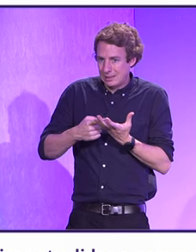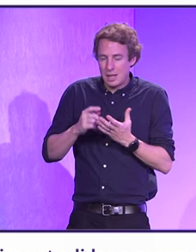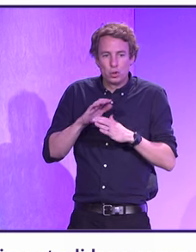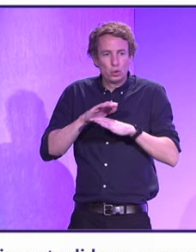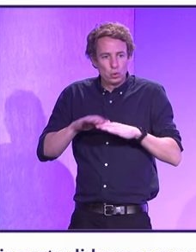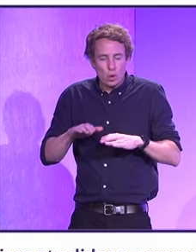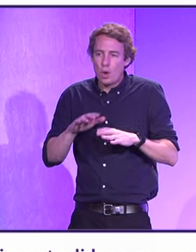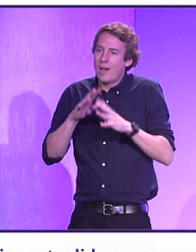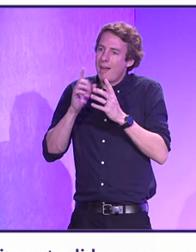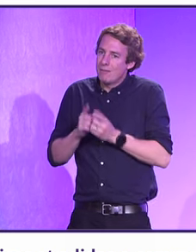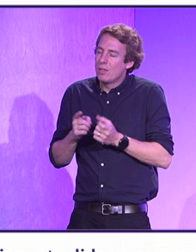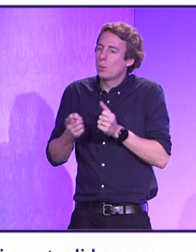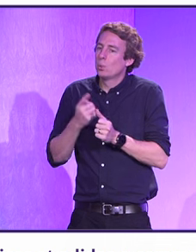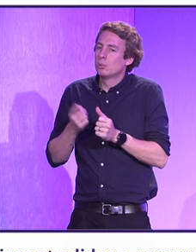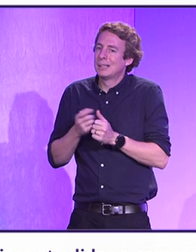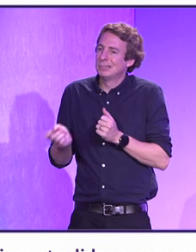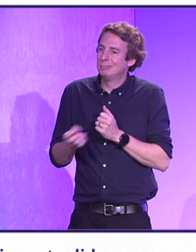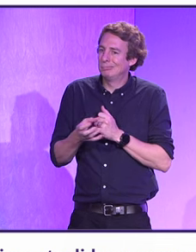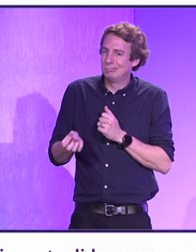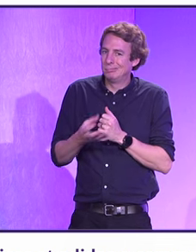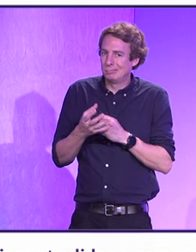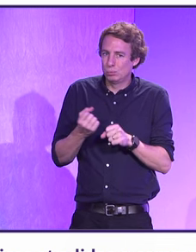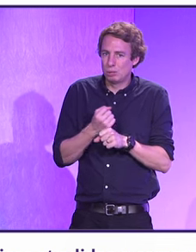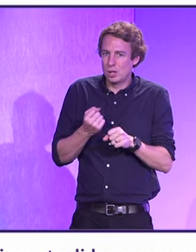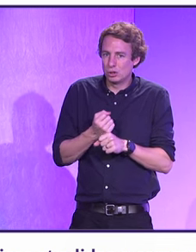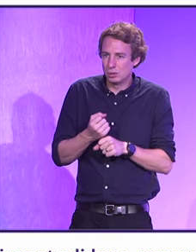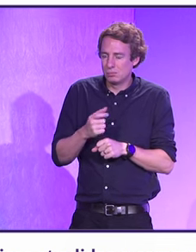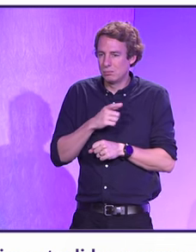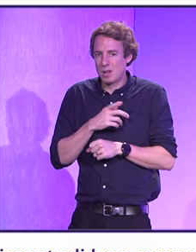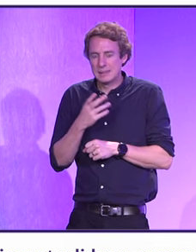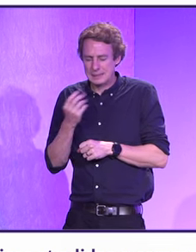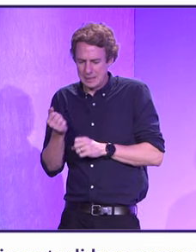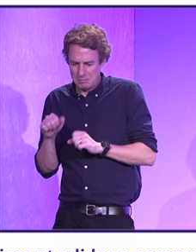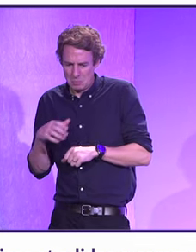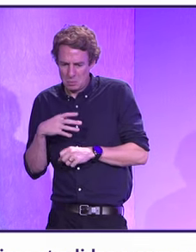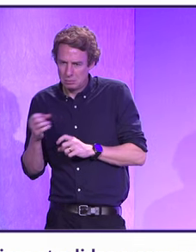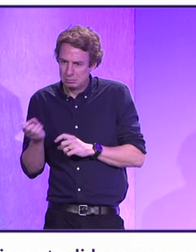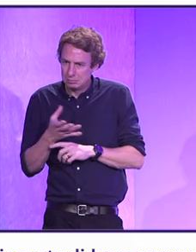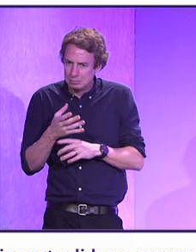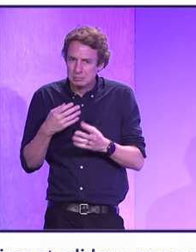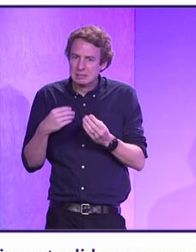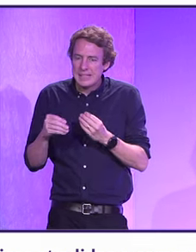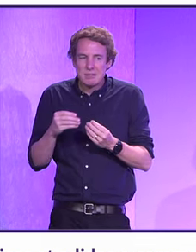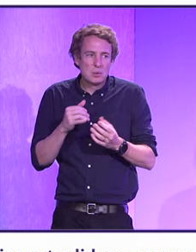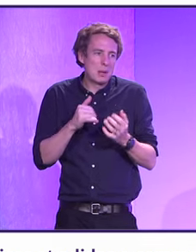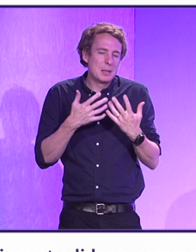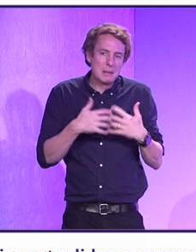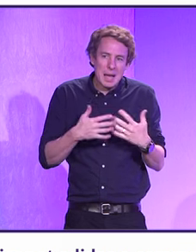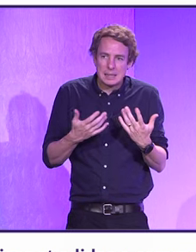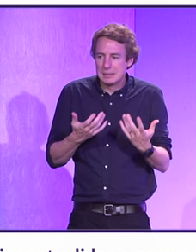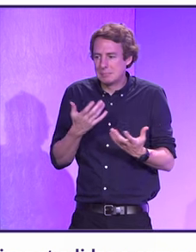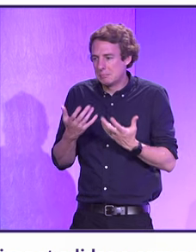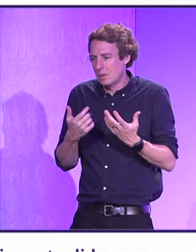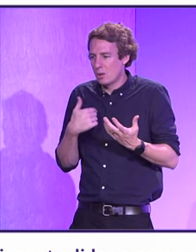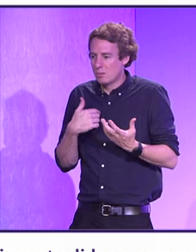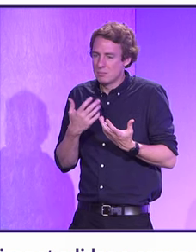to not automate everything to production. So some teams are more mature, some teams are less mature. The more mature ones using Canary, for